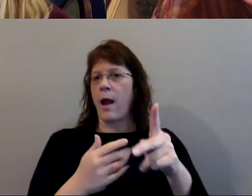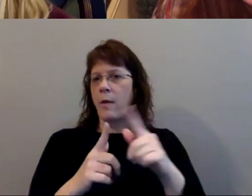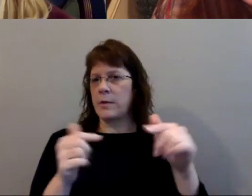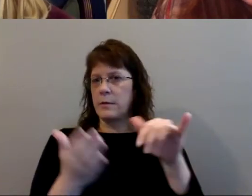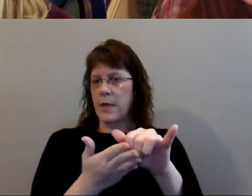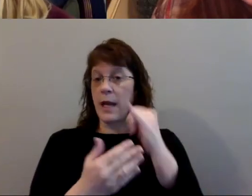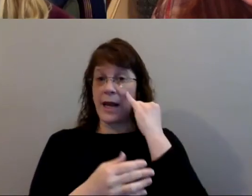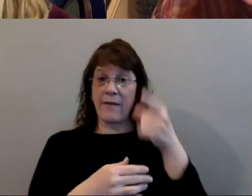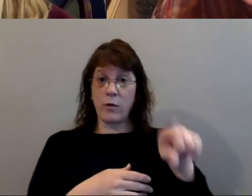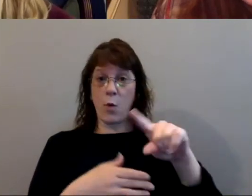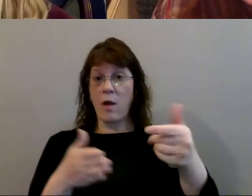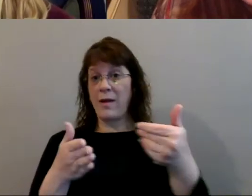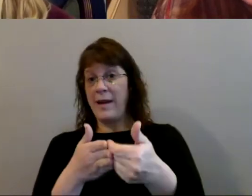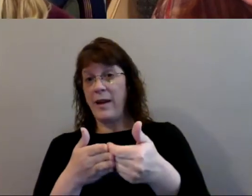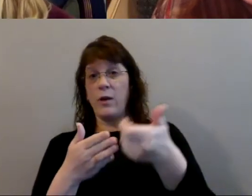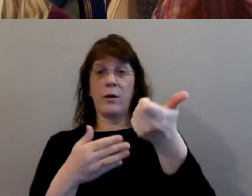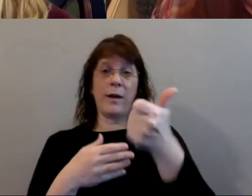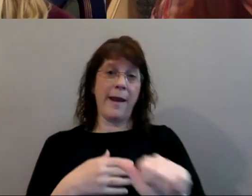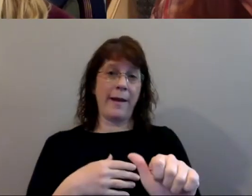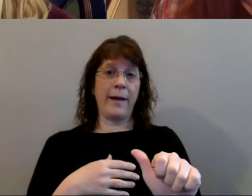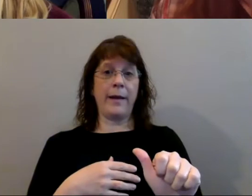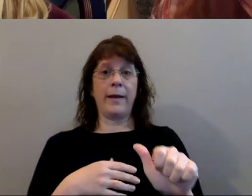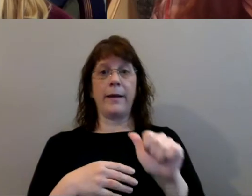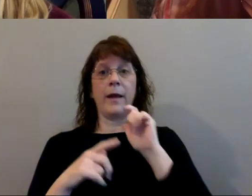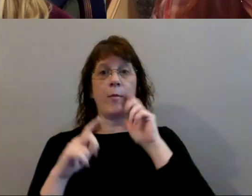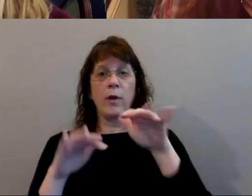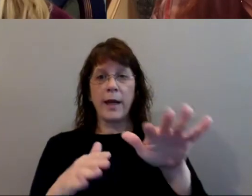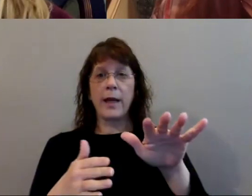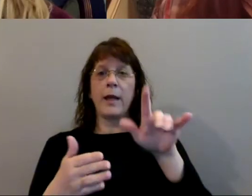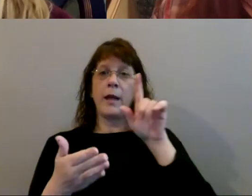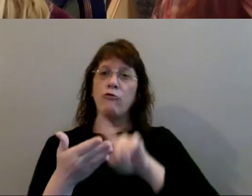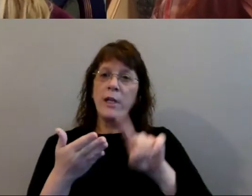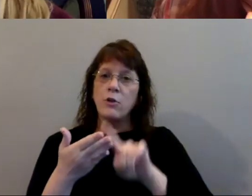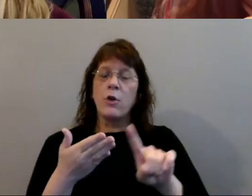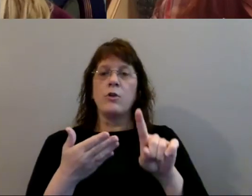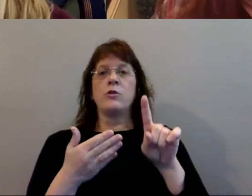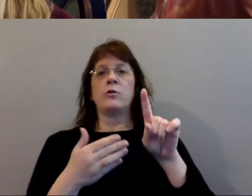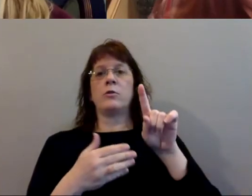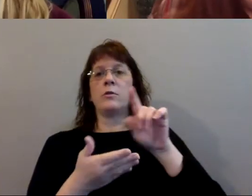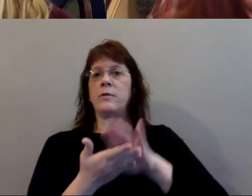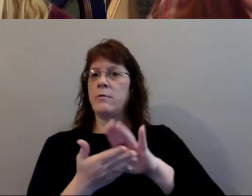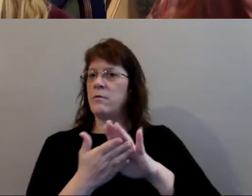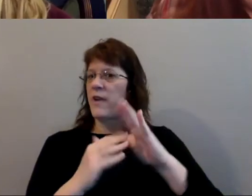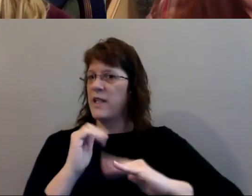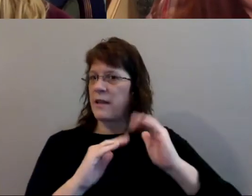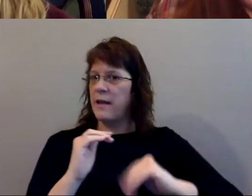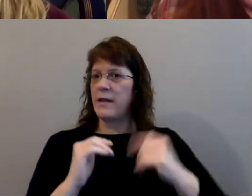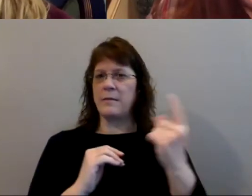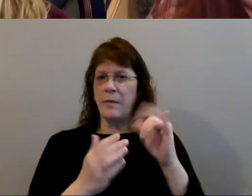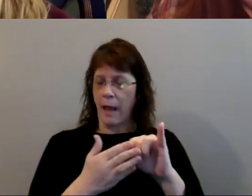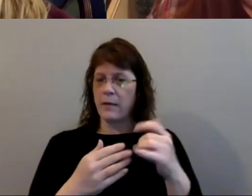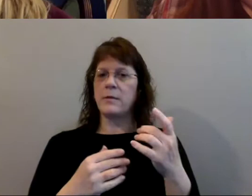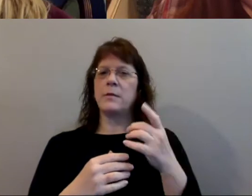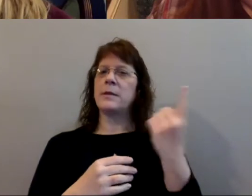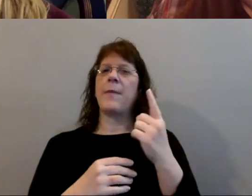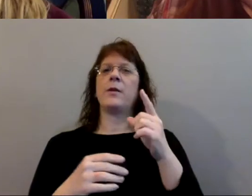somewhere near any sort of marine research facility or anything like that, that's something to keep an eye out